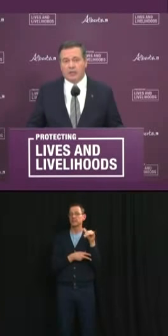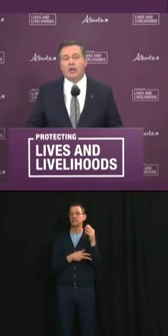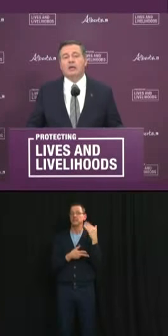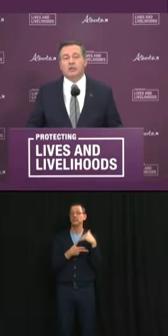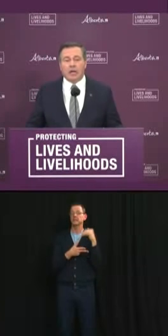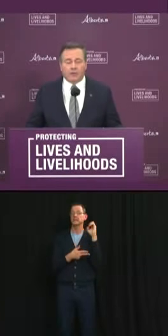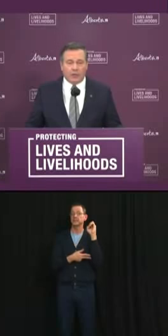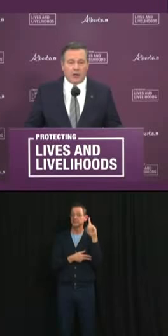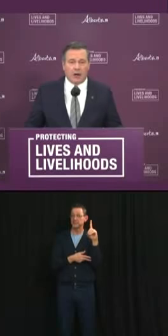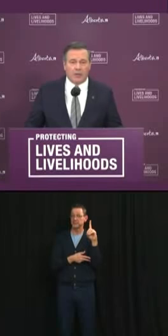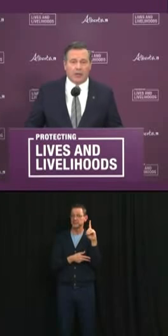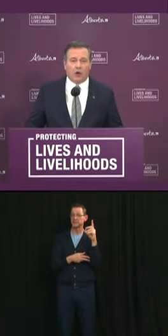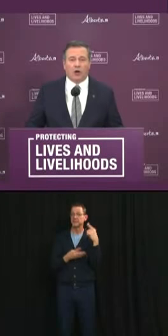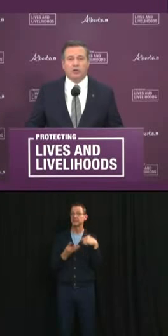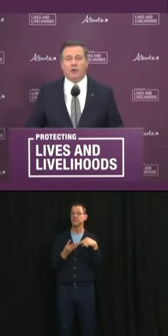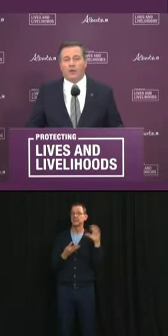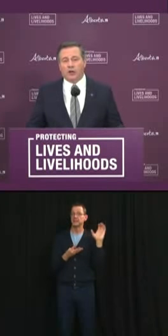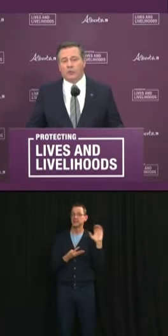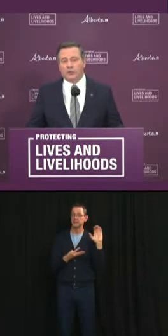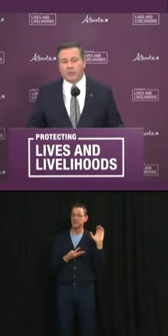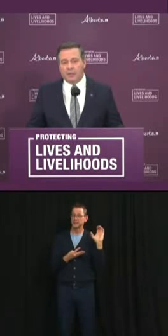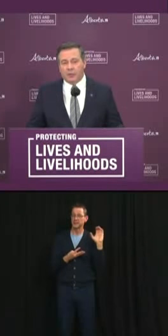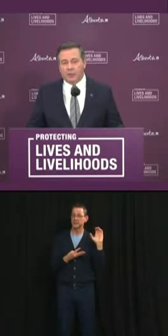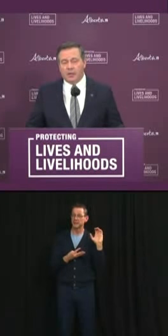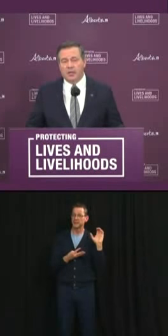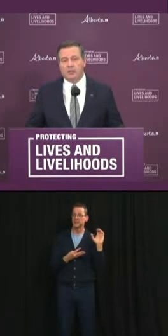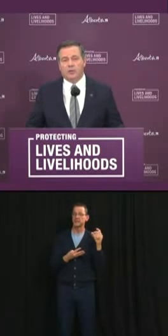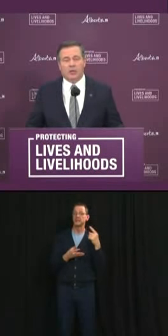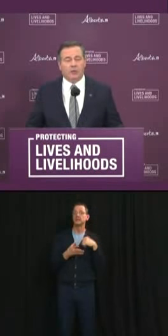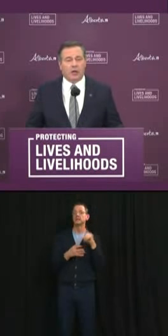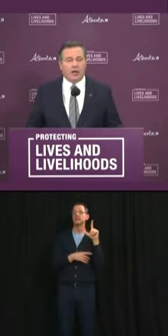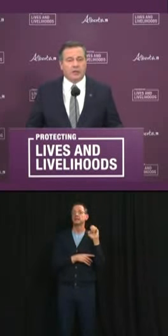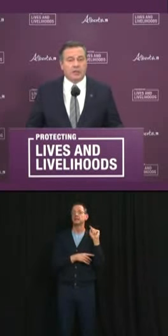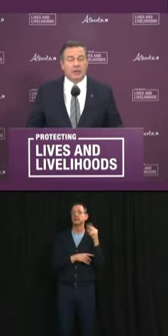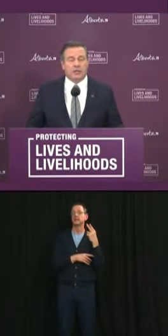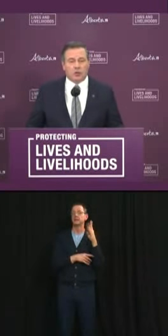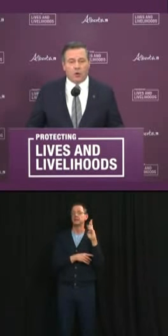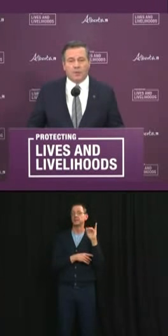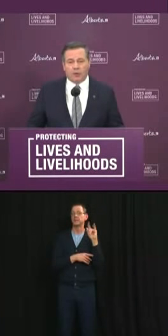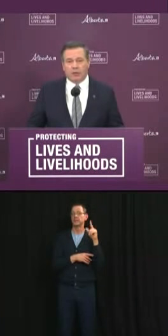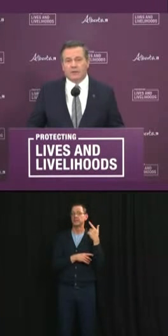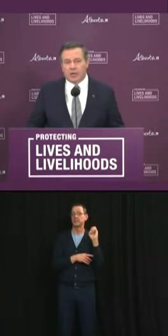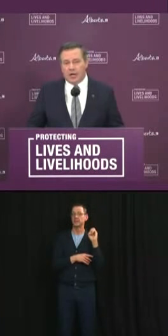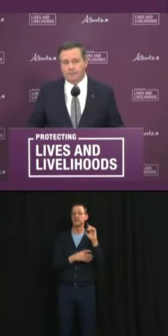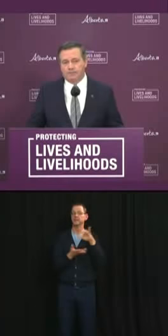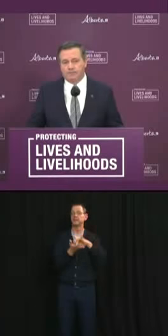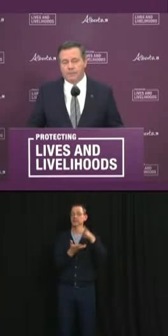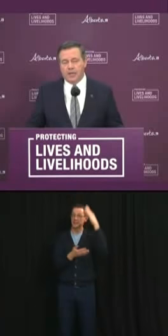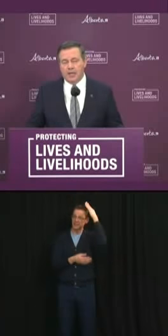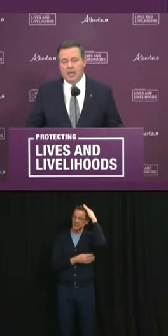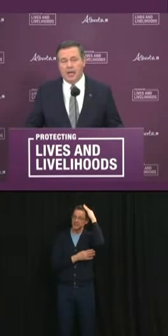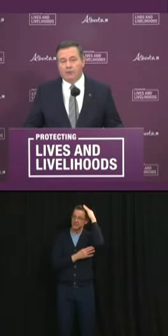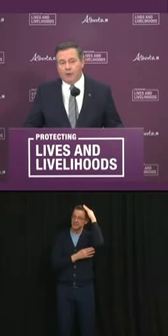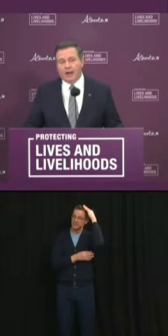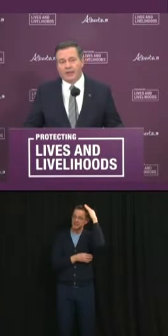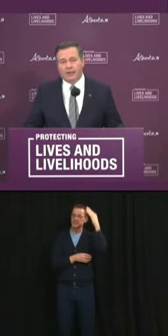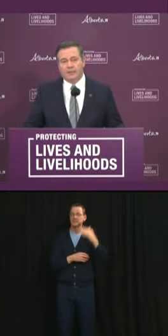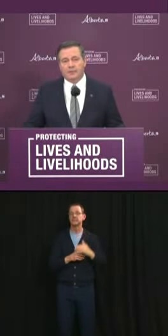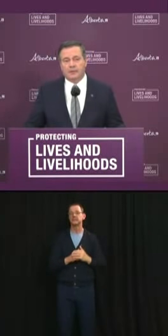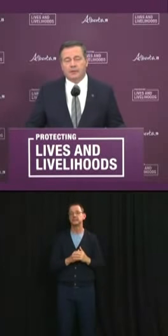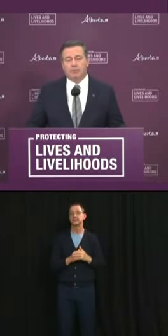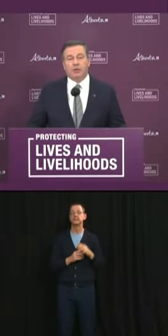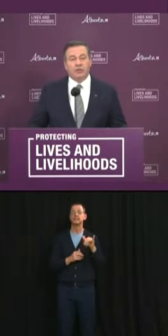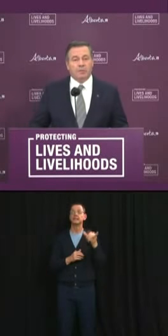facilities that can safely accommodate large volumes of people to be immunized in a short period of time. And